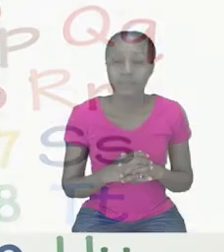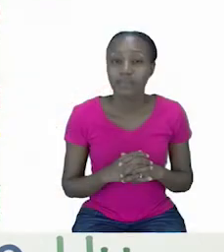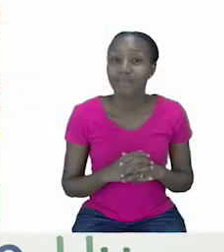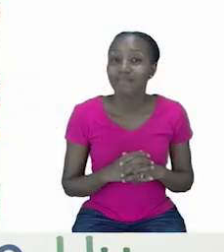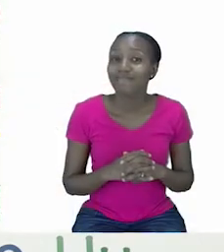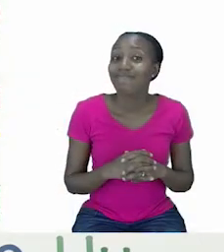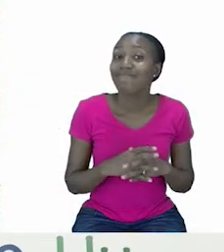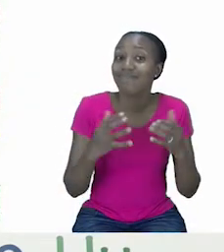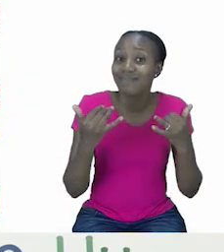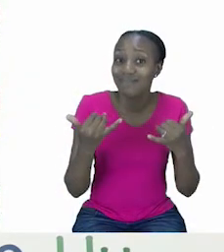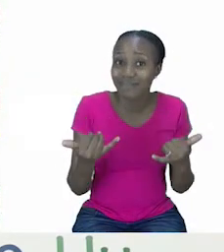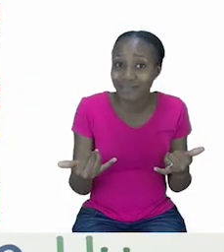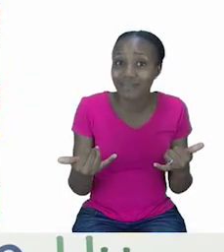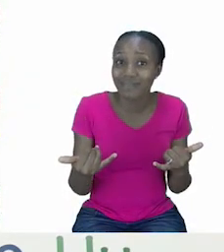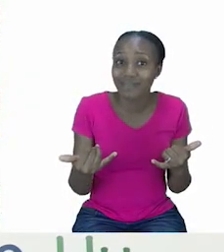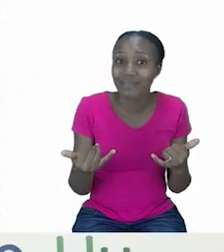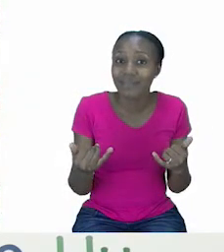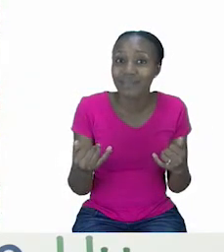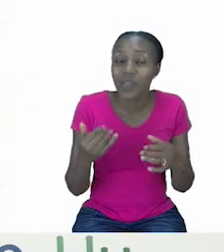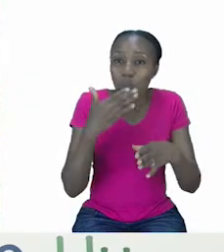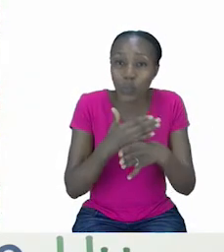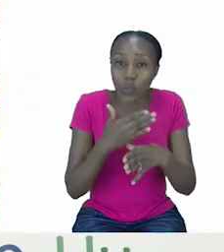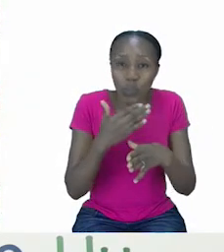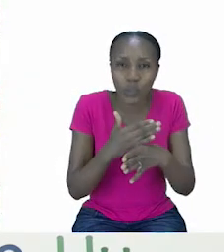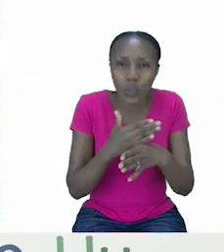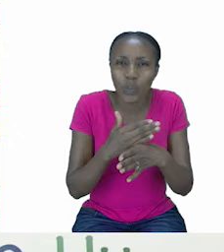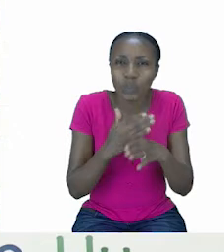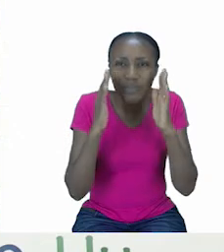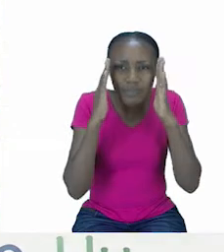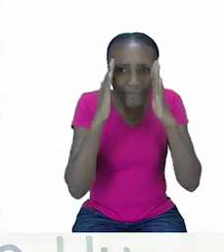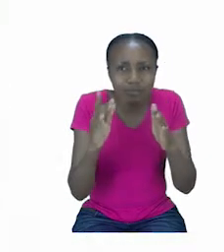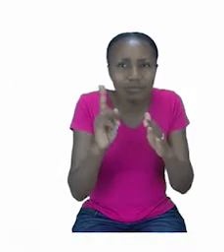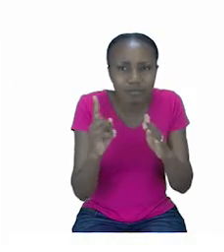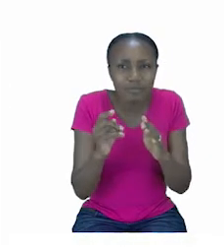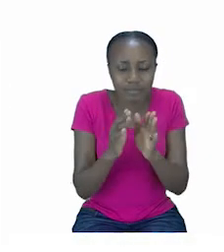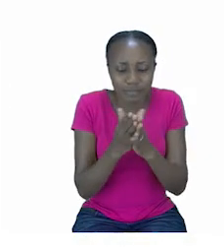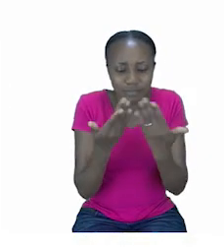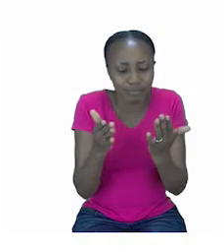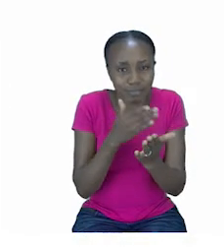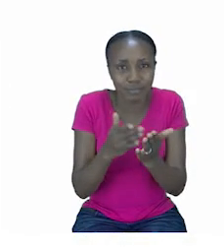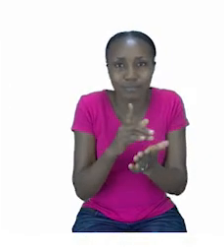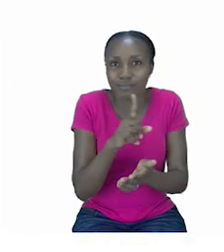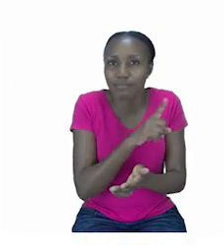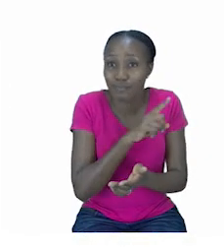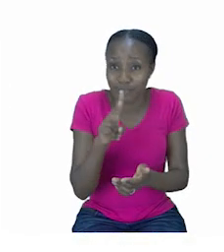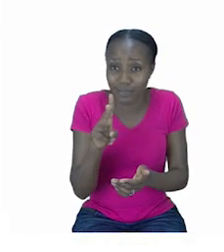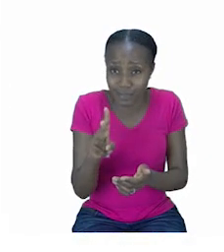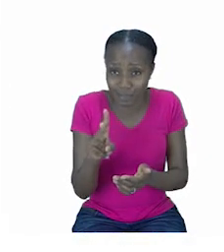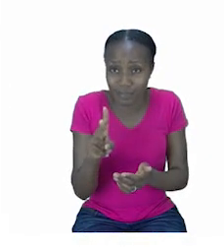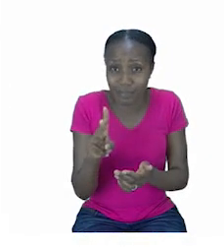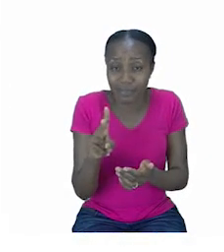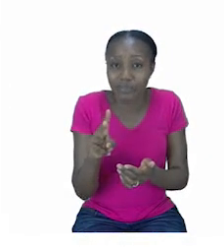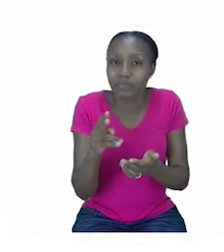Let's take a look at our exercise for today on page 12. On page 12,